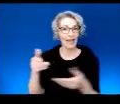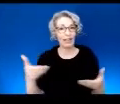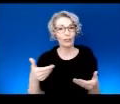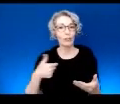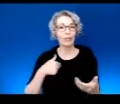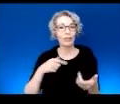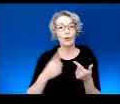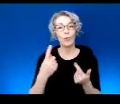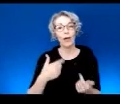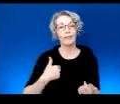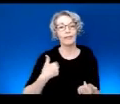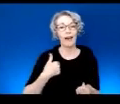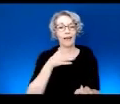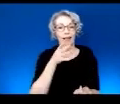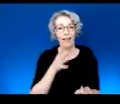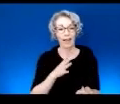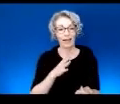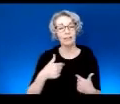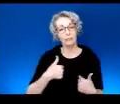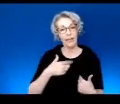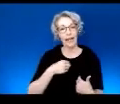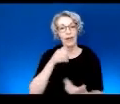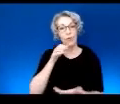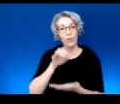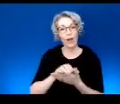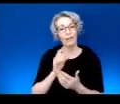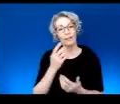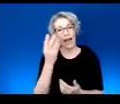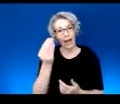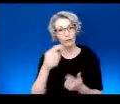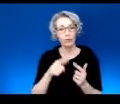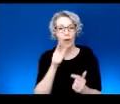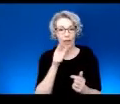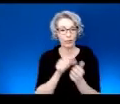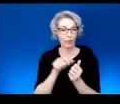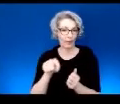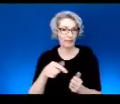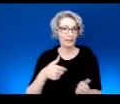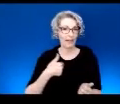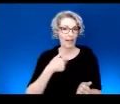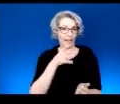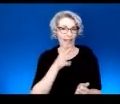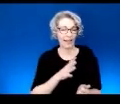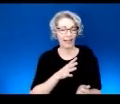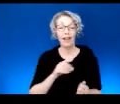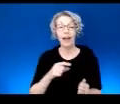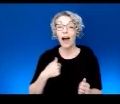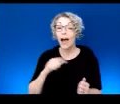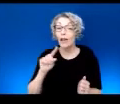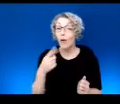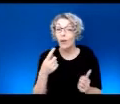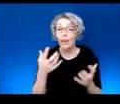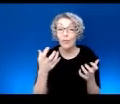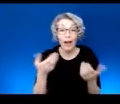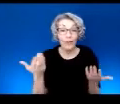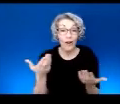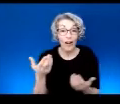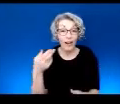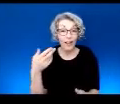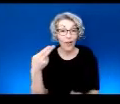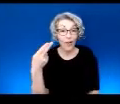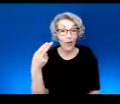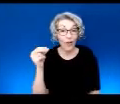a young lady who my wife and I had lunch with. And all I wanted to do was